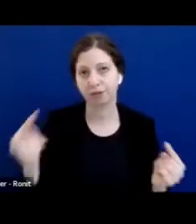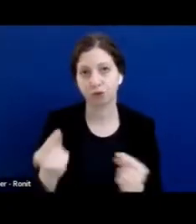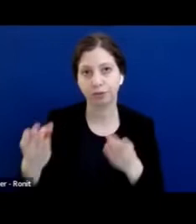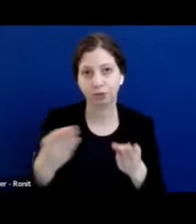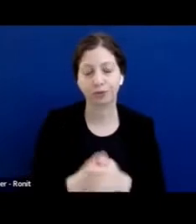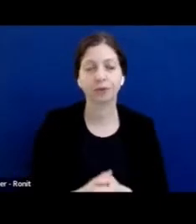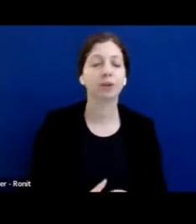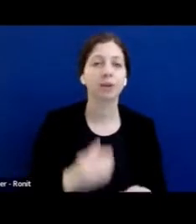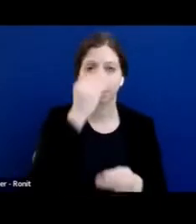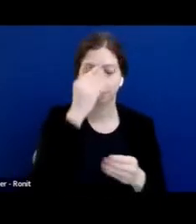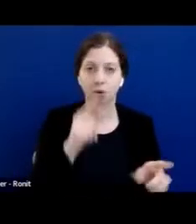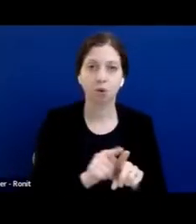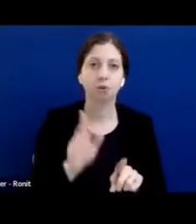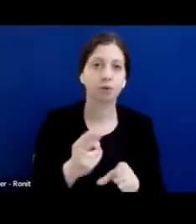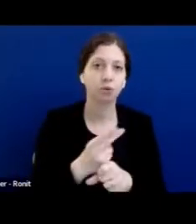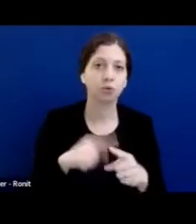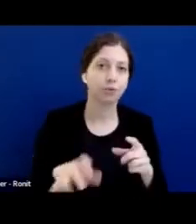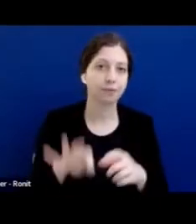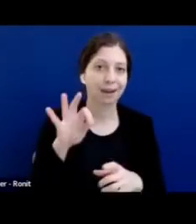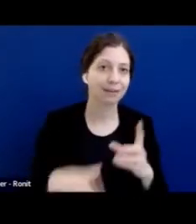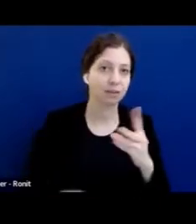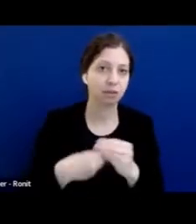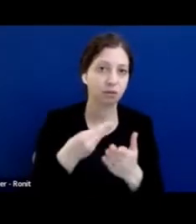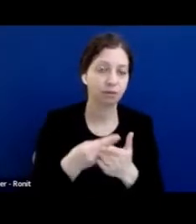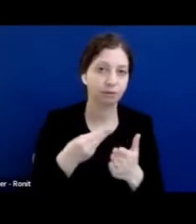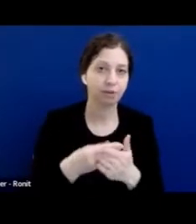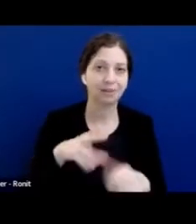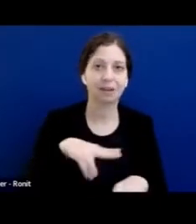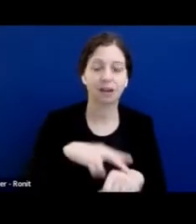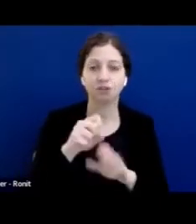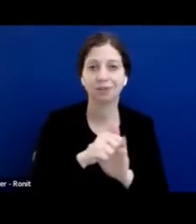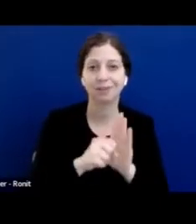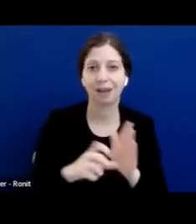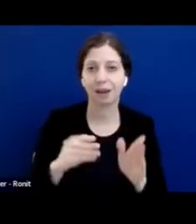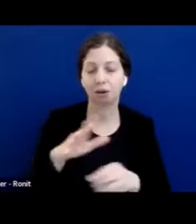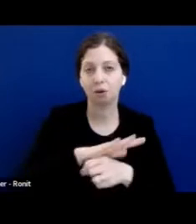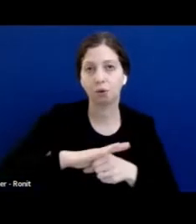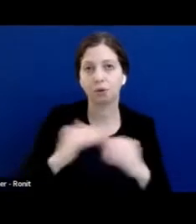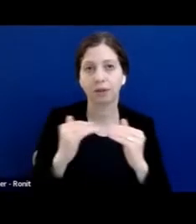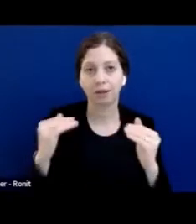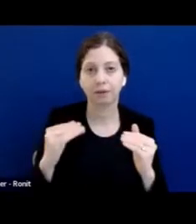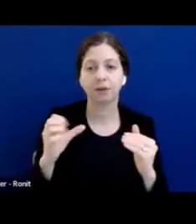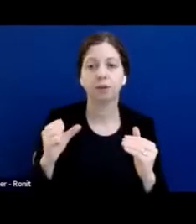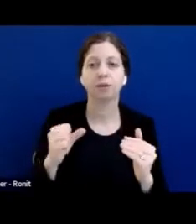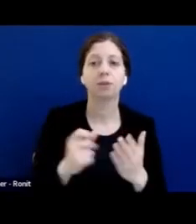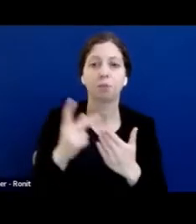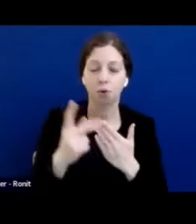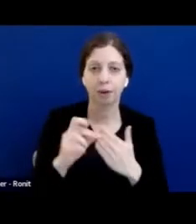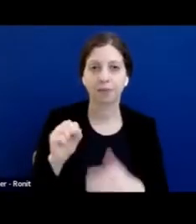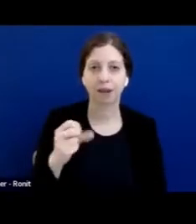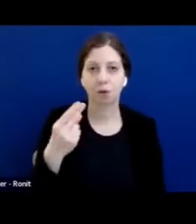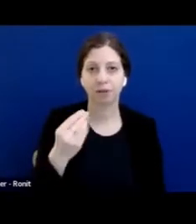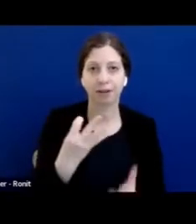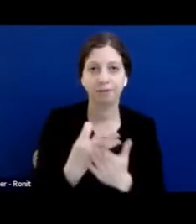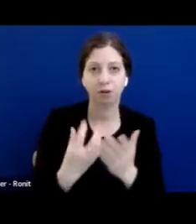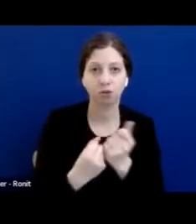information also will be used to find additional funds at the national, state, and local levels, can show the program stakeholders and funders the impact of